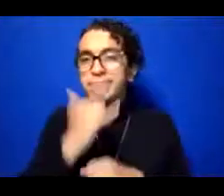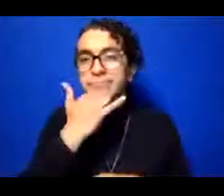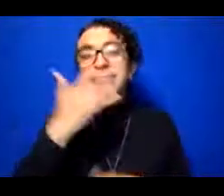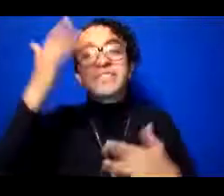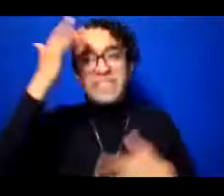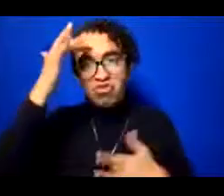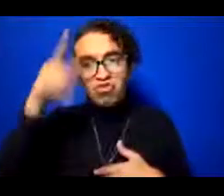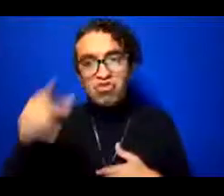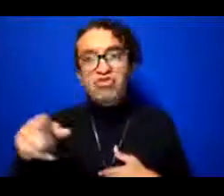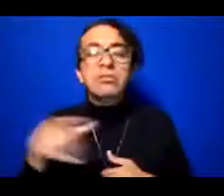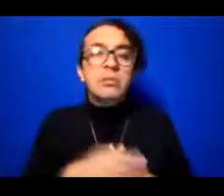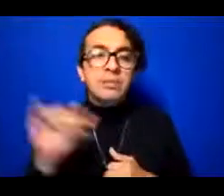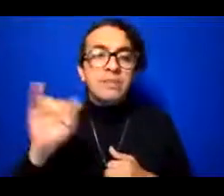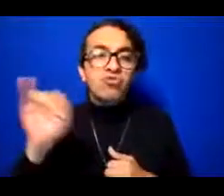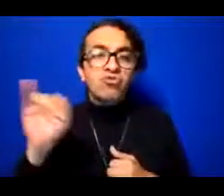to be addressed.